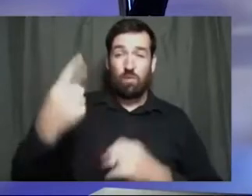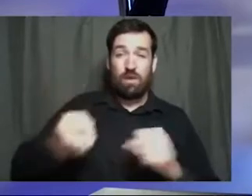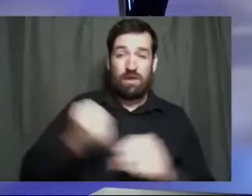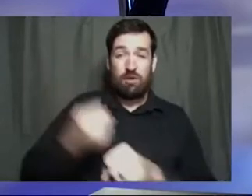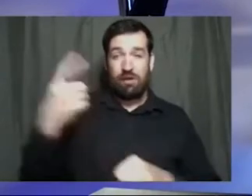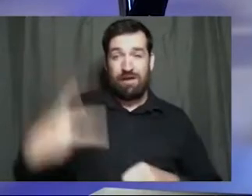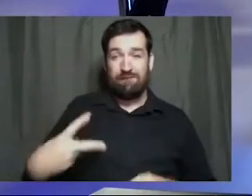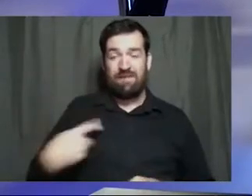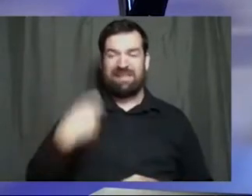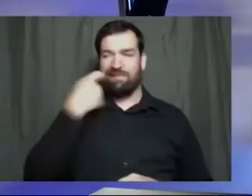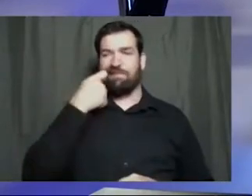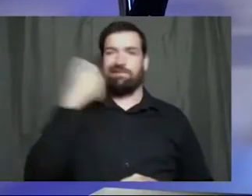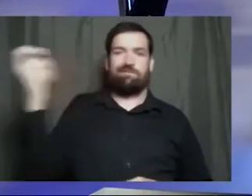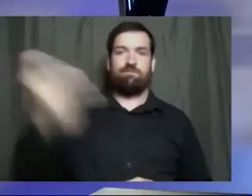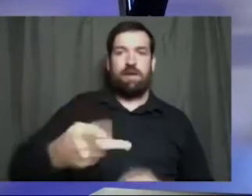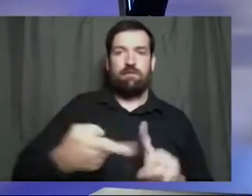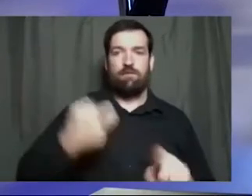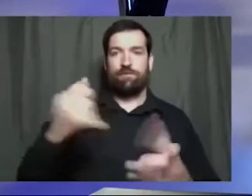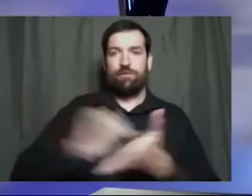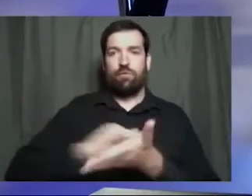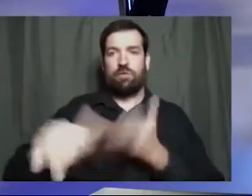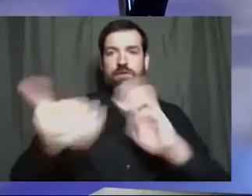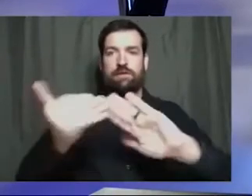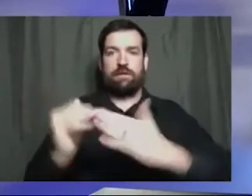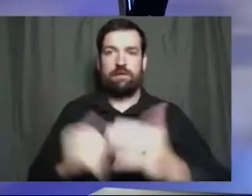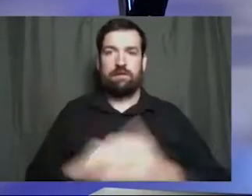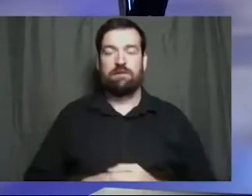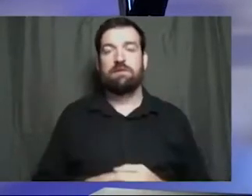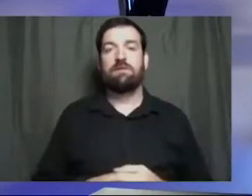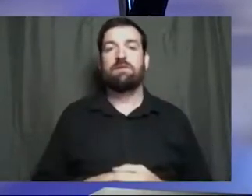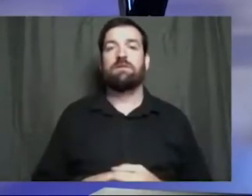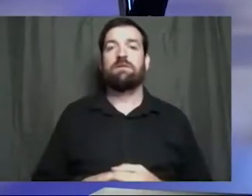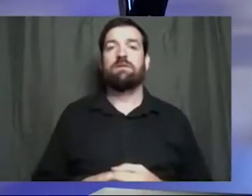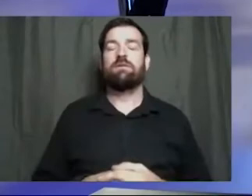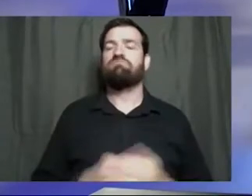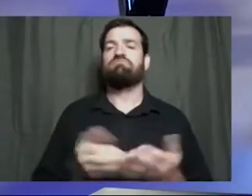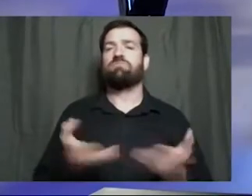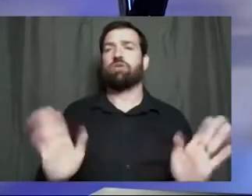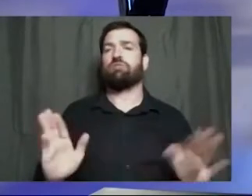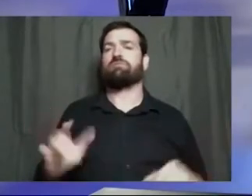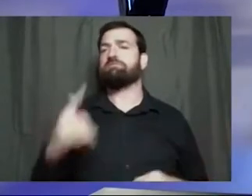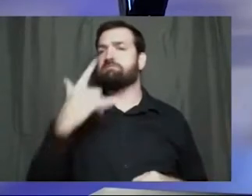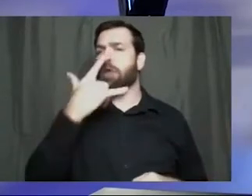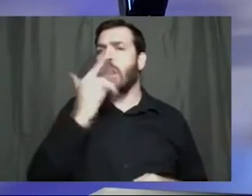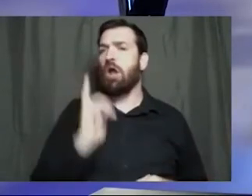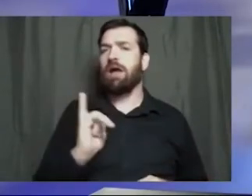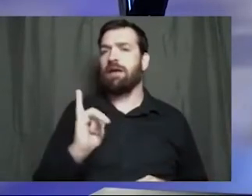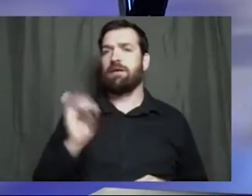New York City. So just in general, what was it like there? What did you see?